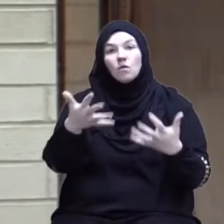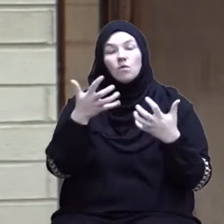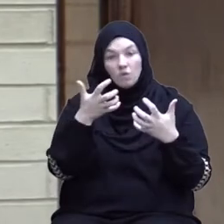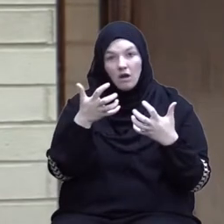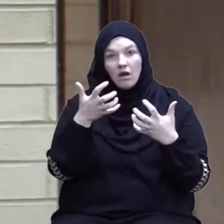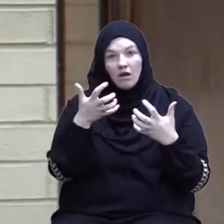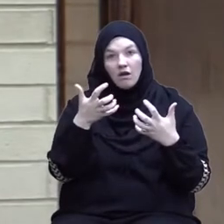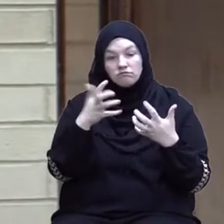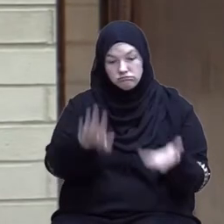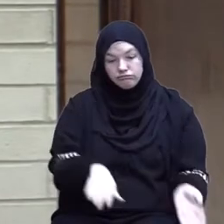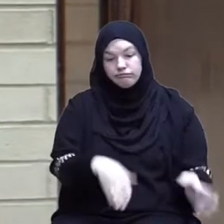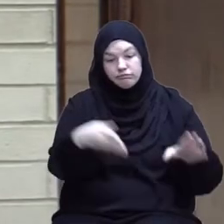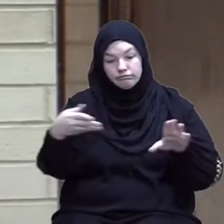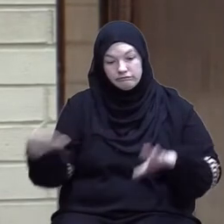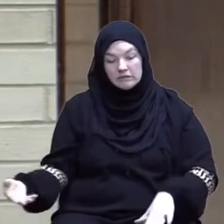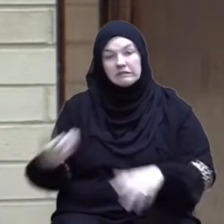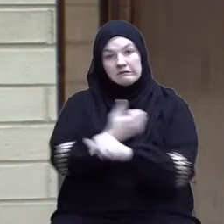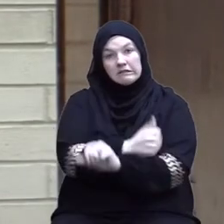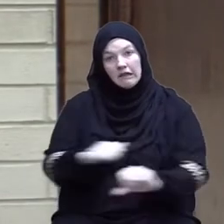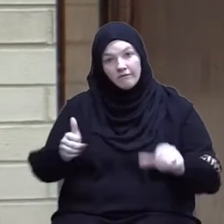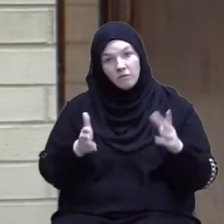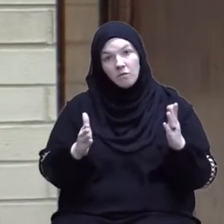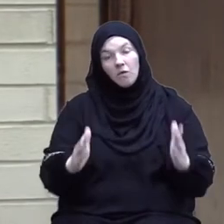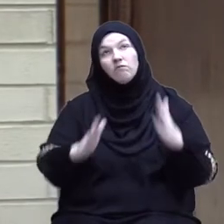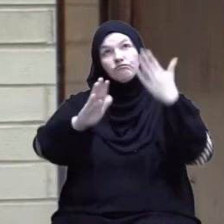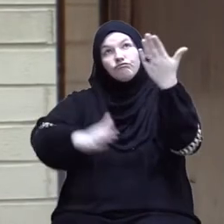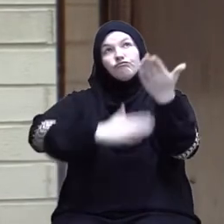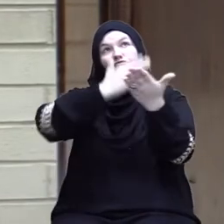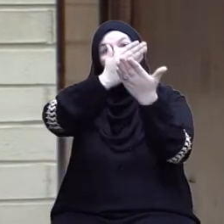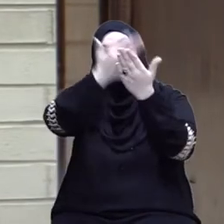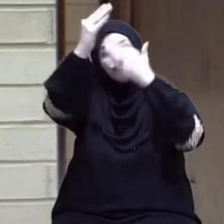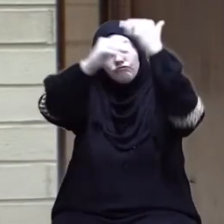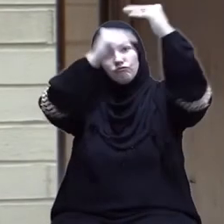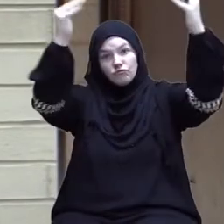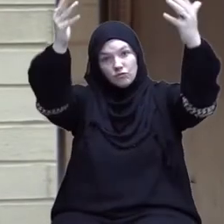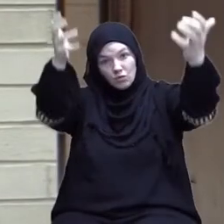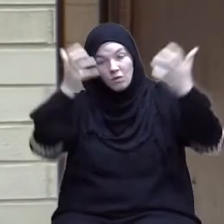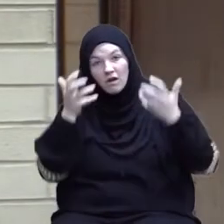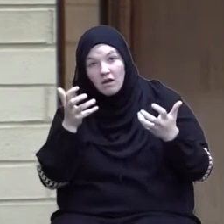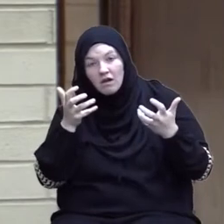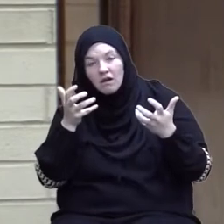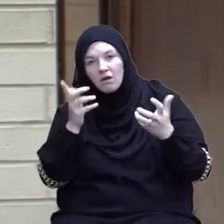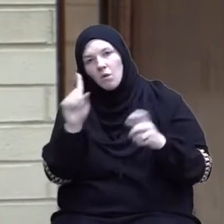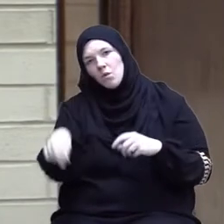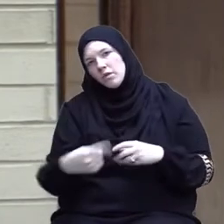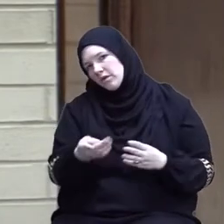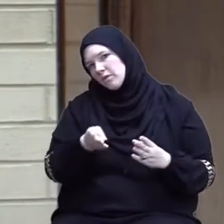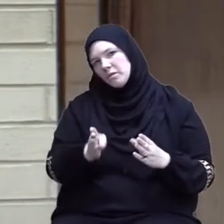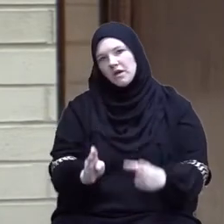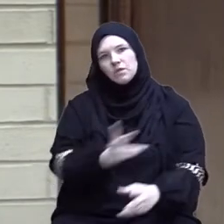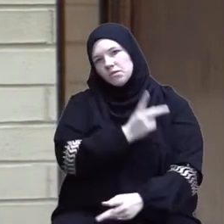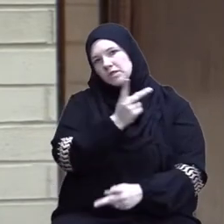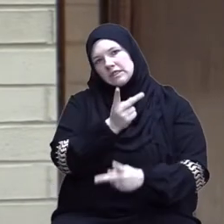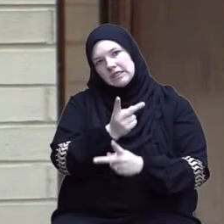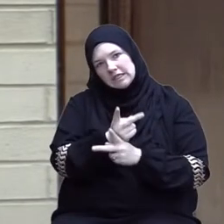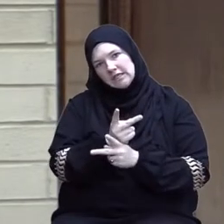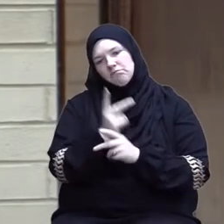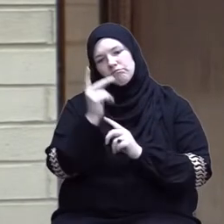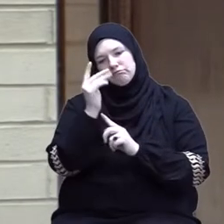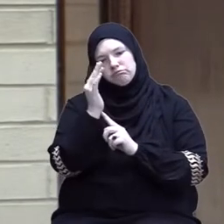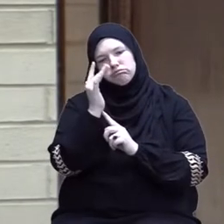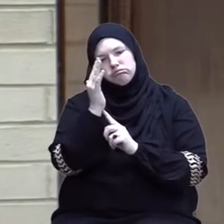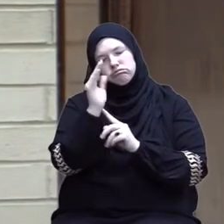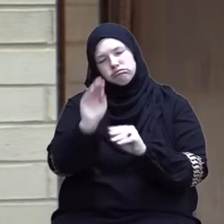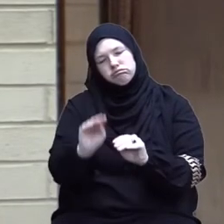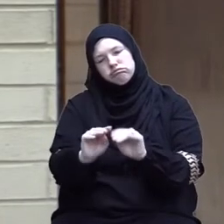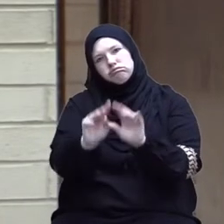hereafter in a safe, constant, straight path, the only way is to keep the torch lit